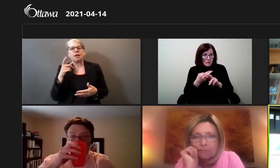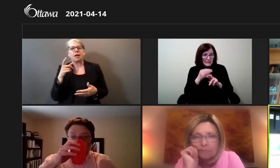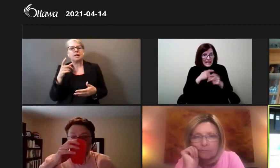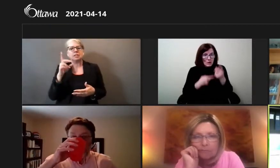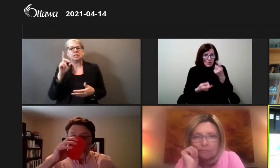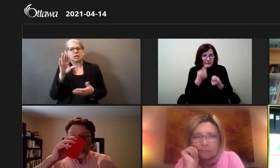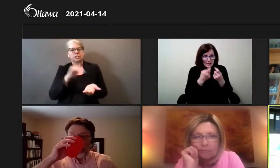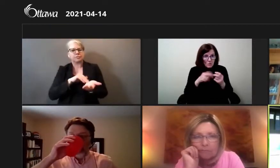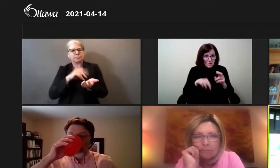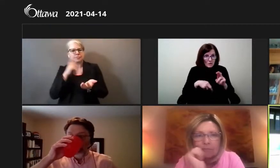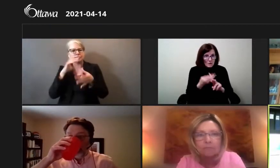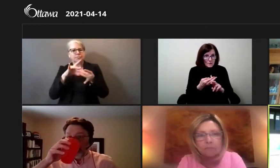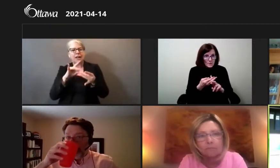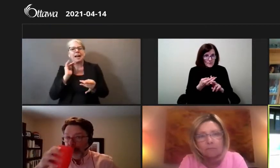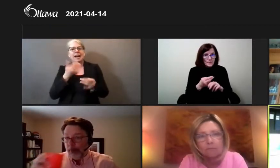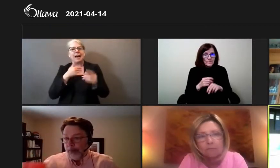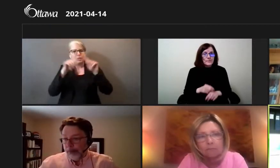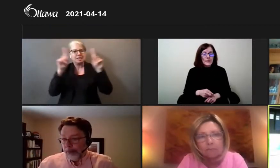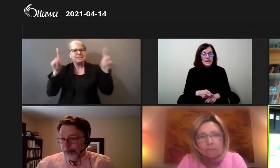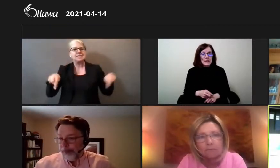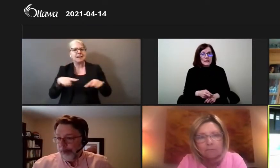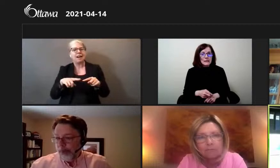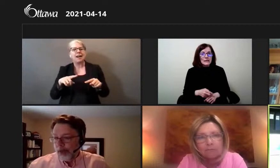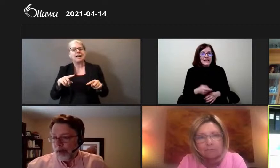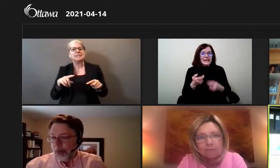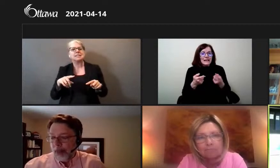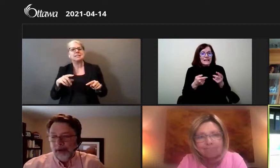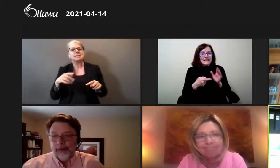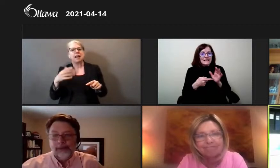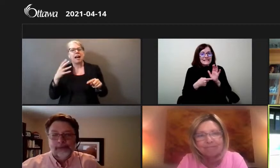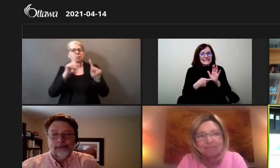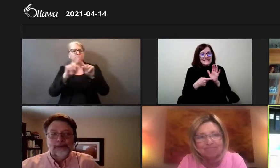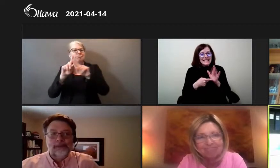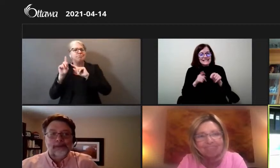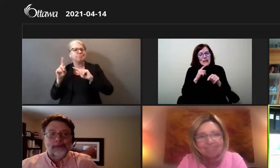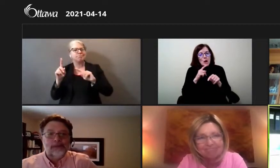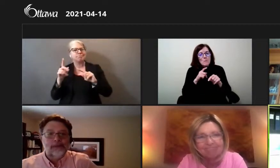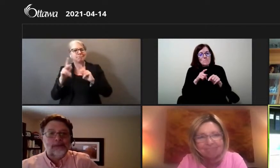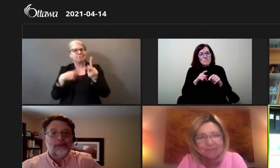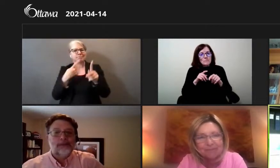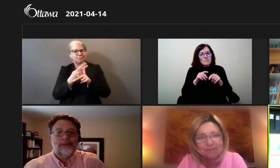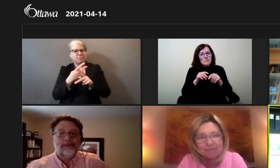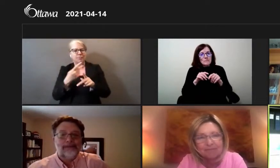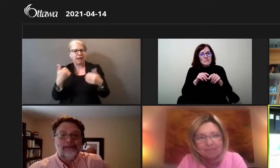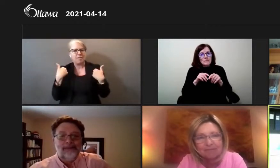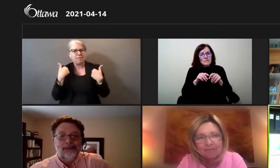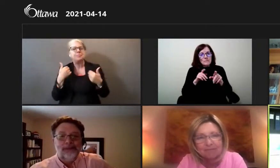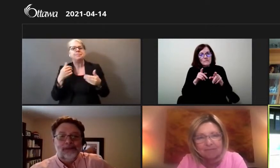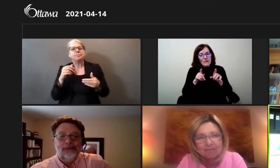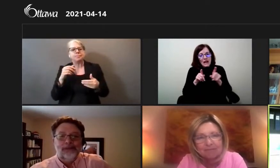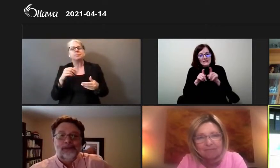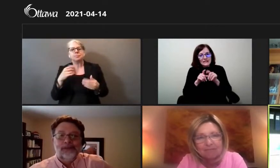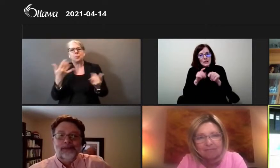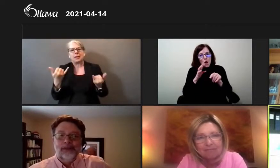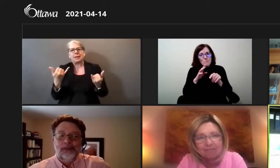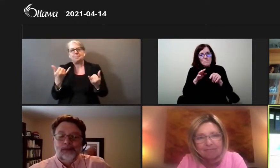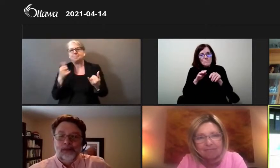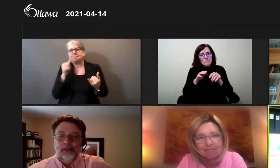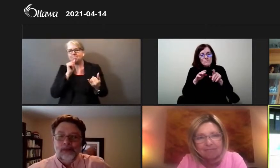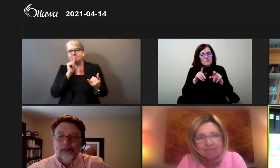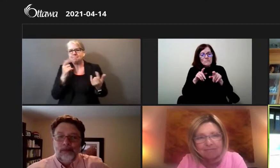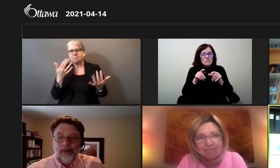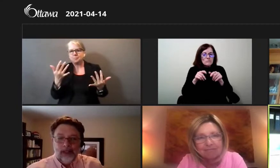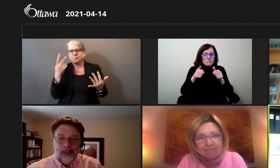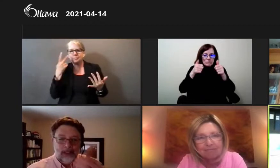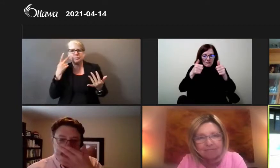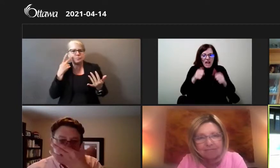signs are likely, much like the virus, to have variants to them. We are, and we are in fact waiting a little bit to